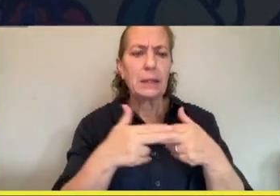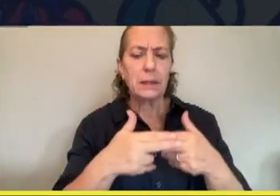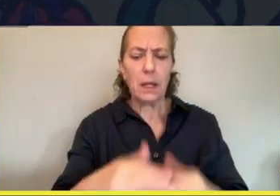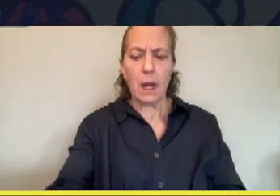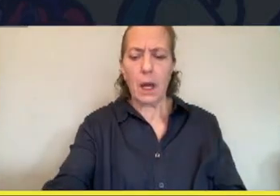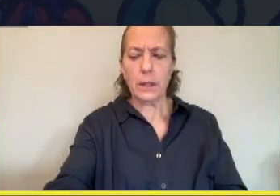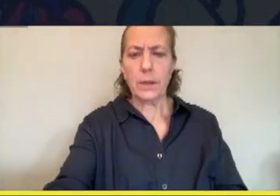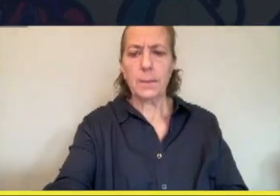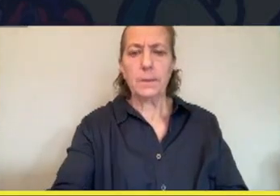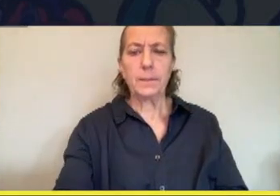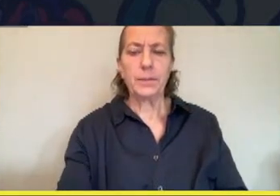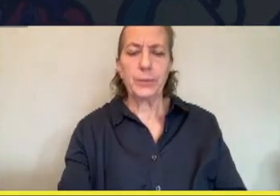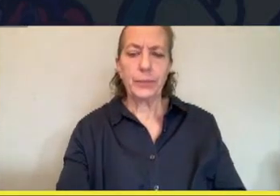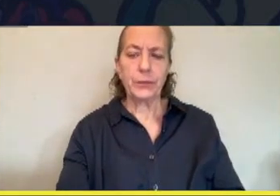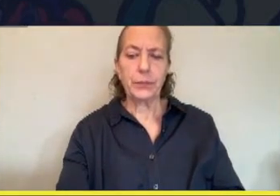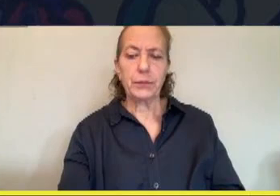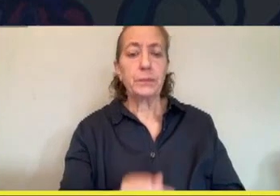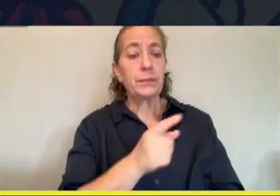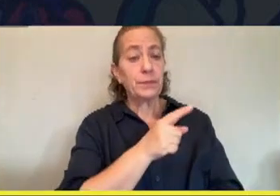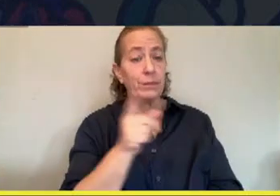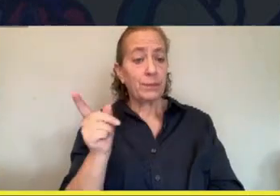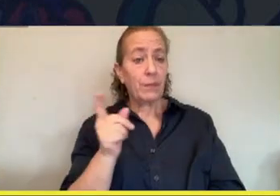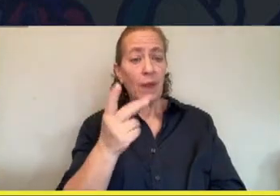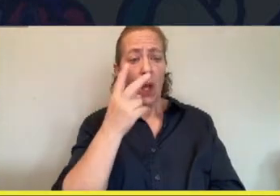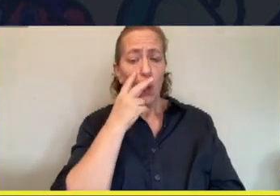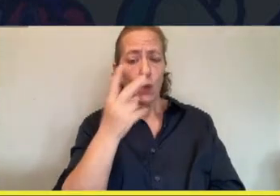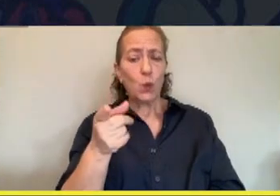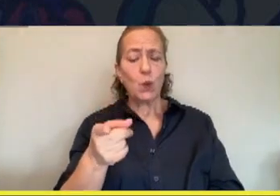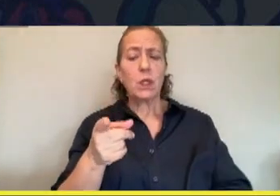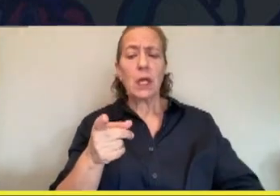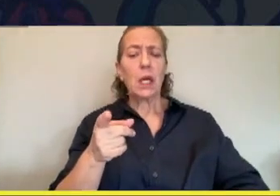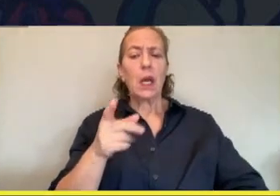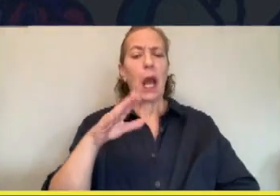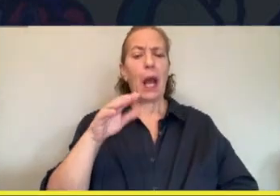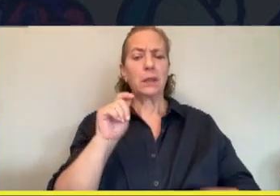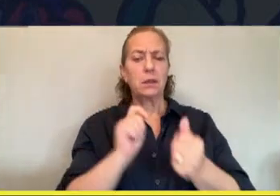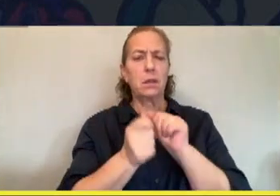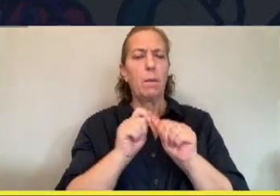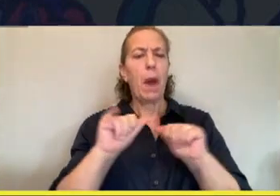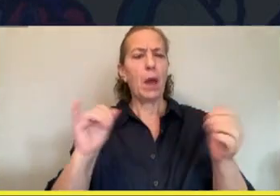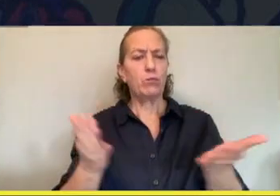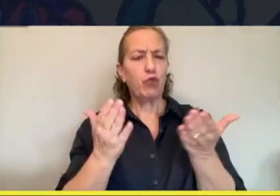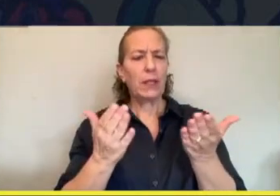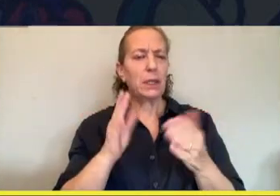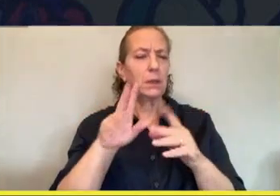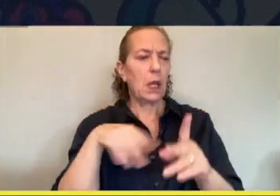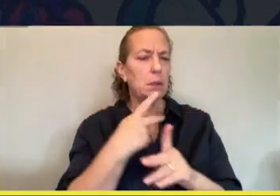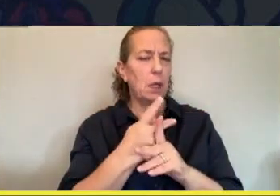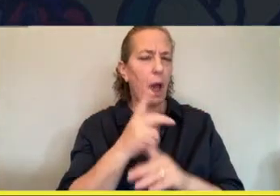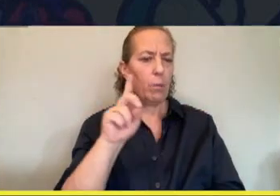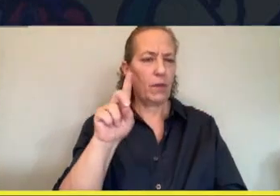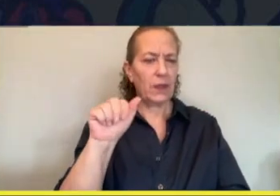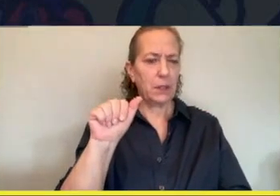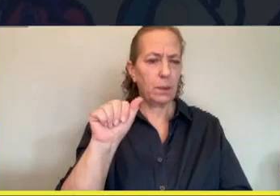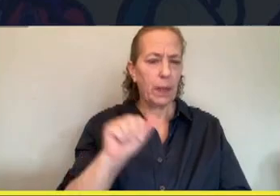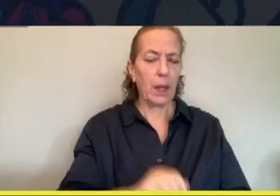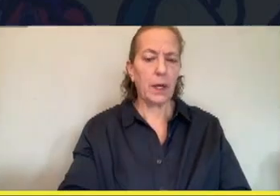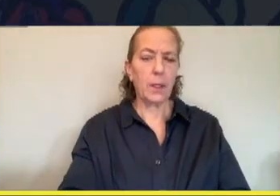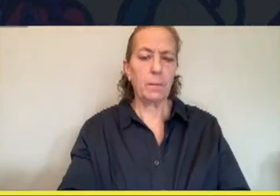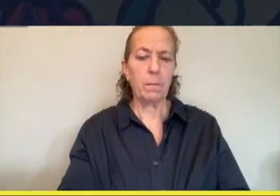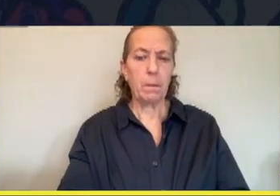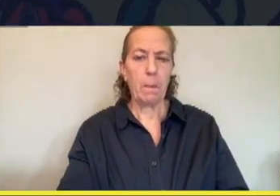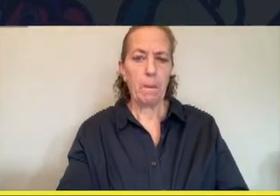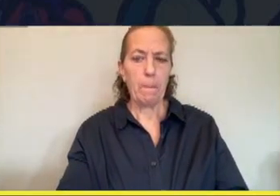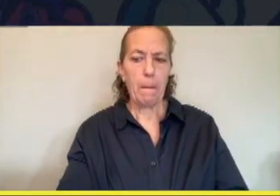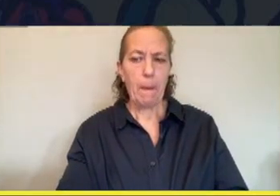This slide shows the unadjusted prevalence ratio by presence and type of disability. And I'd like to draw your attention to the left side